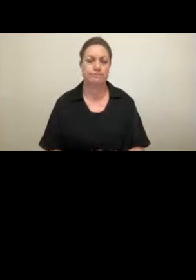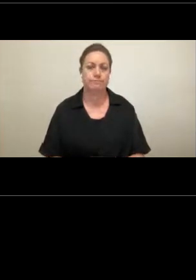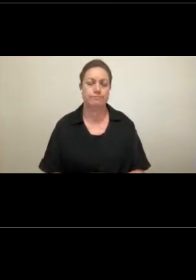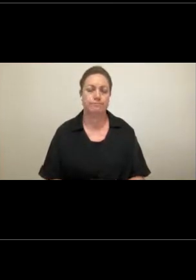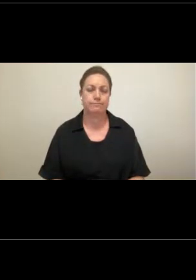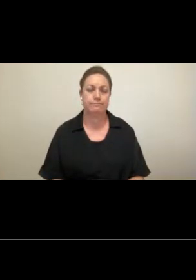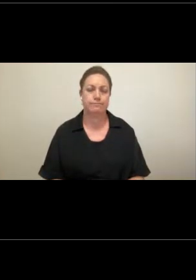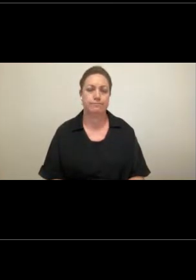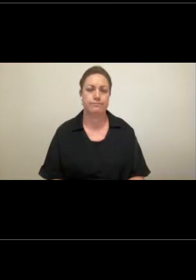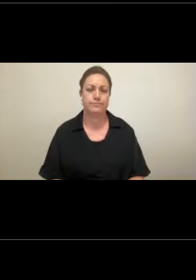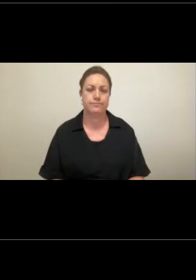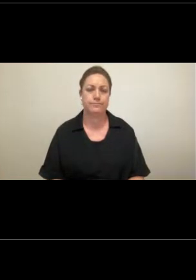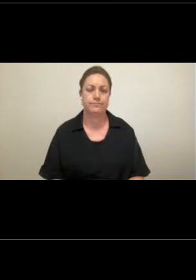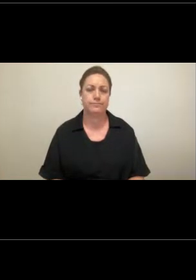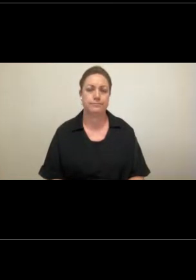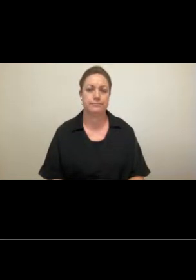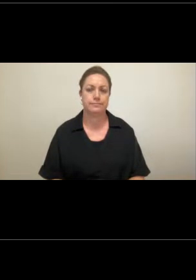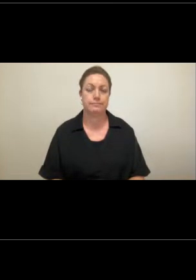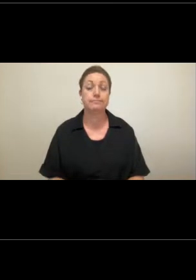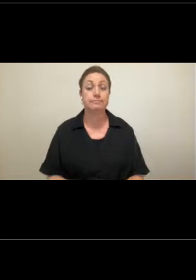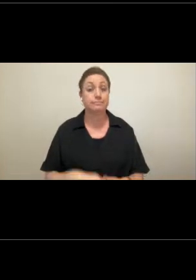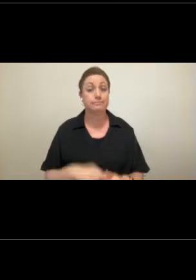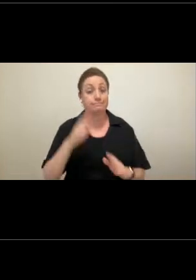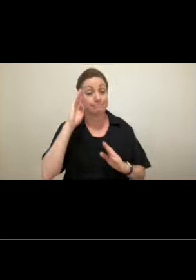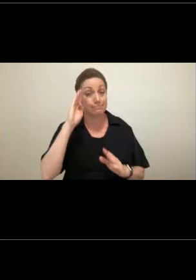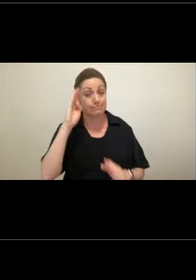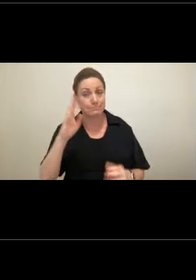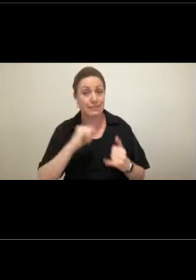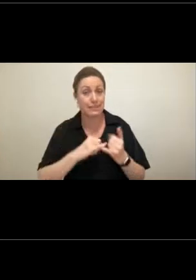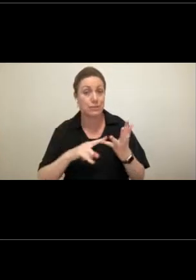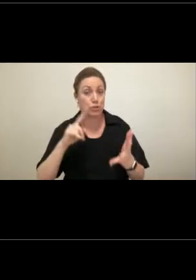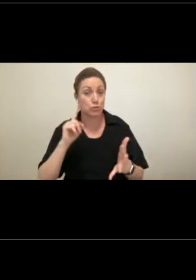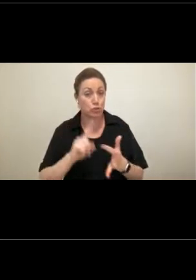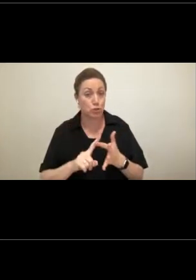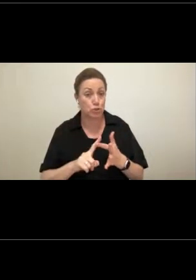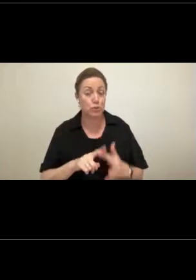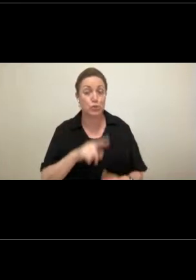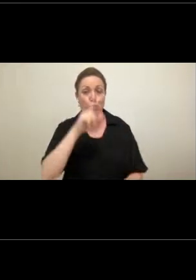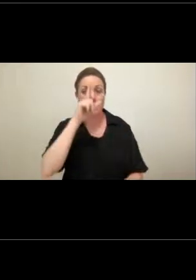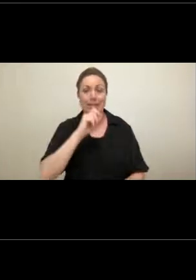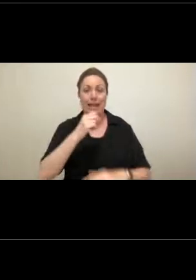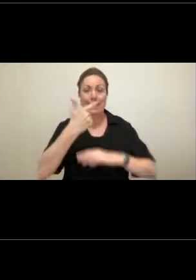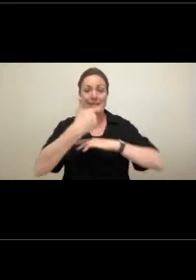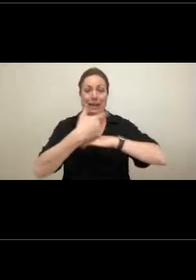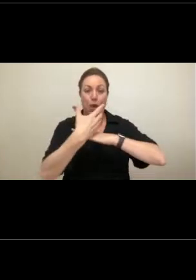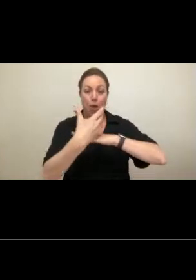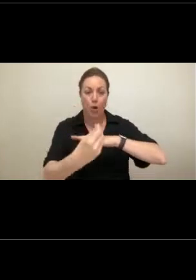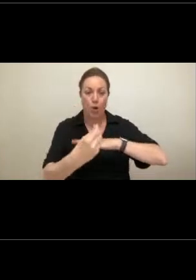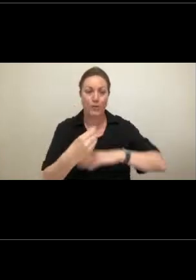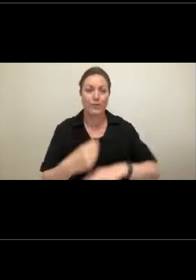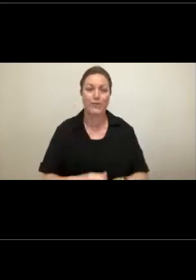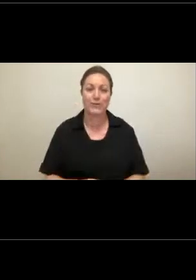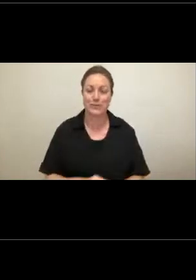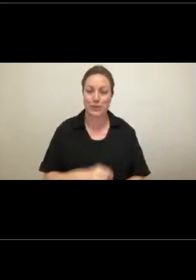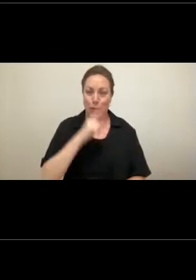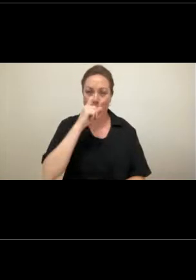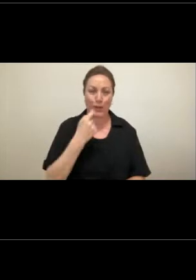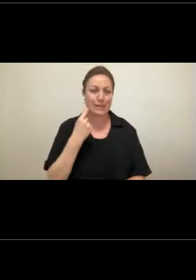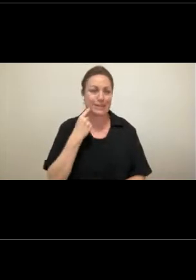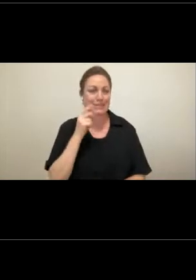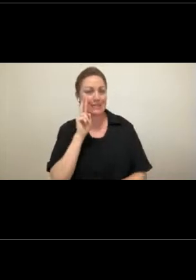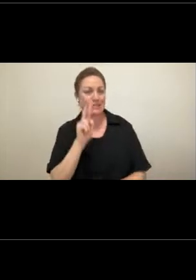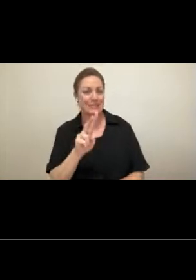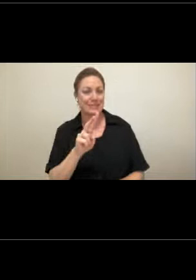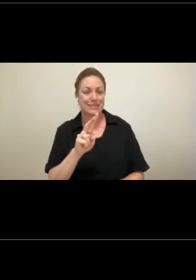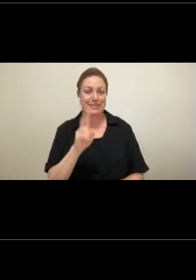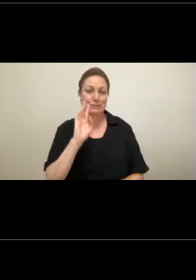there, Sue. Thanks for joining us. Just a note to pop your camera off while we see the presenters. So if you go down the bottom in the